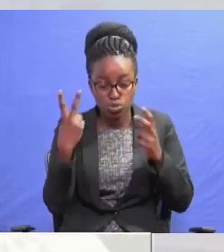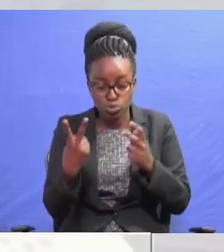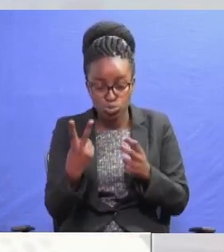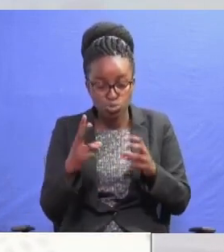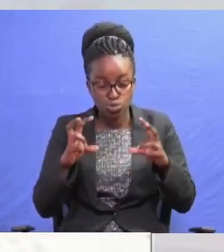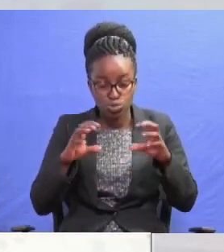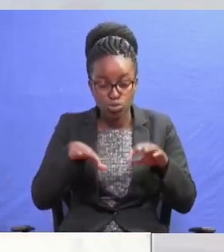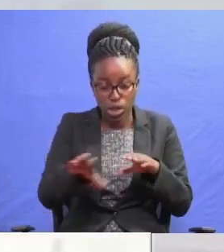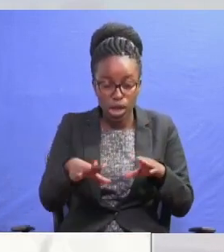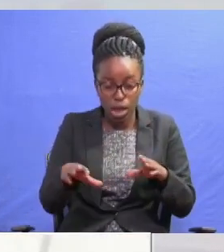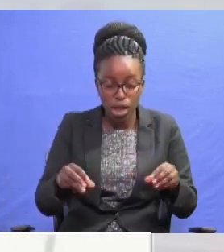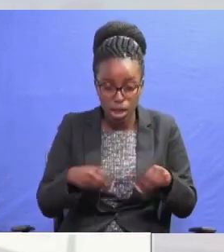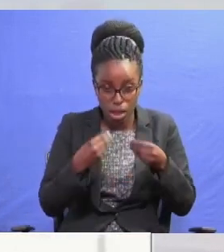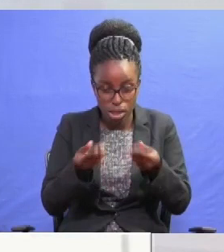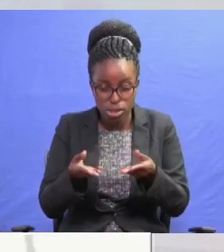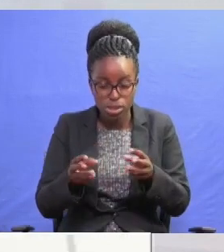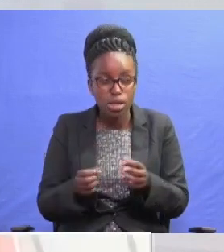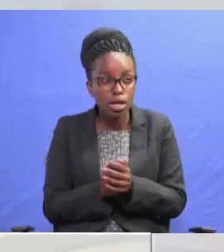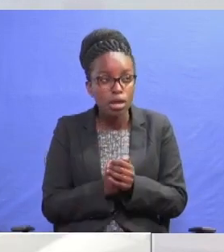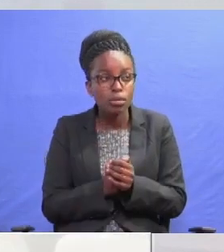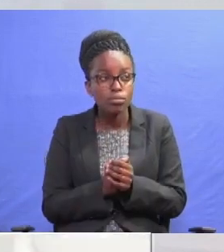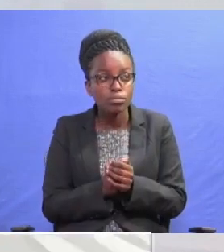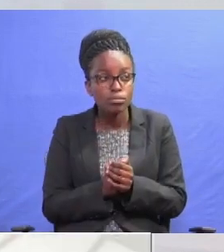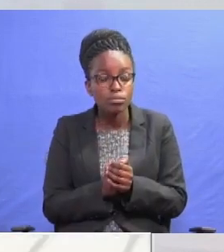how they are actually related, Prof.